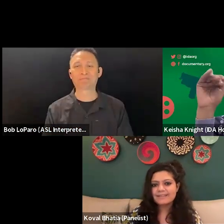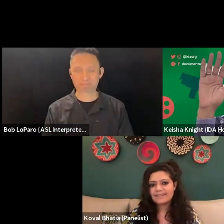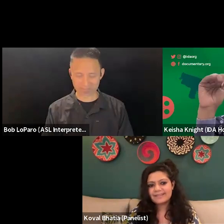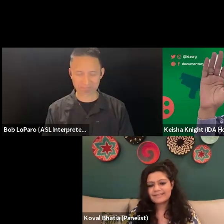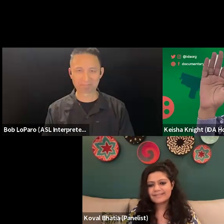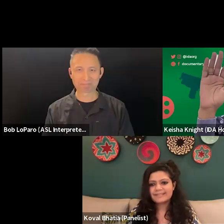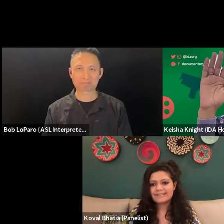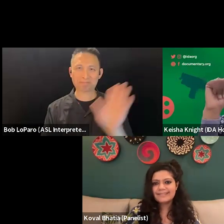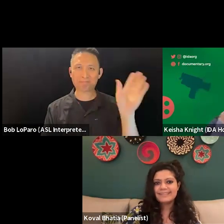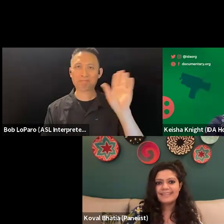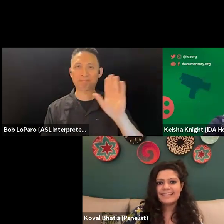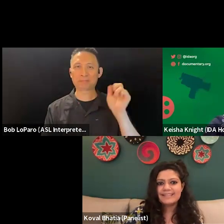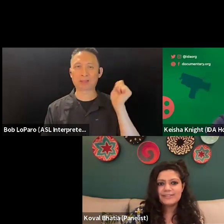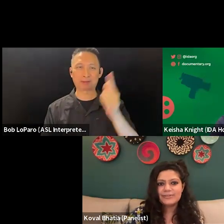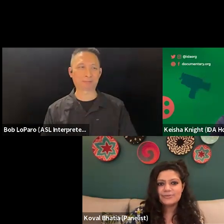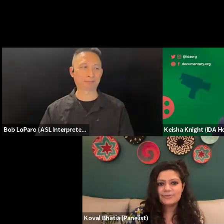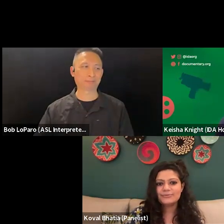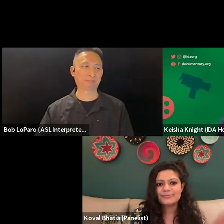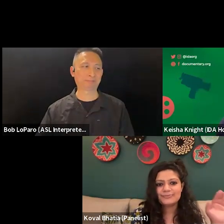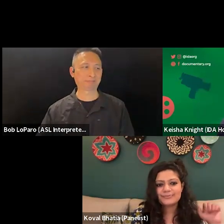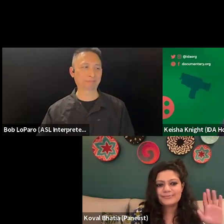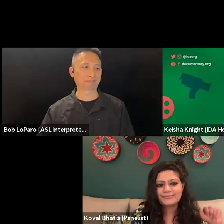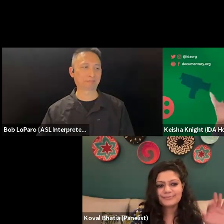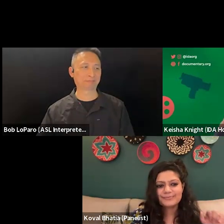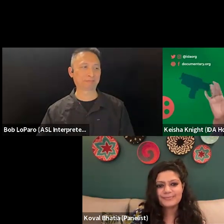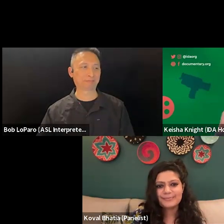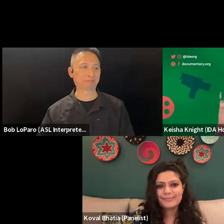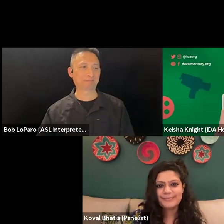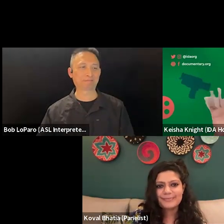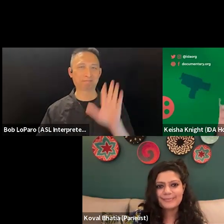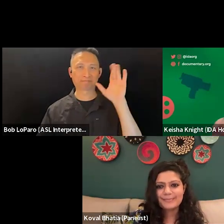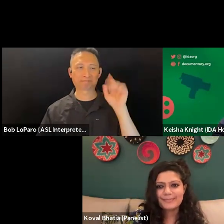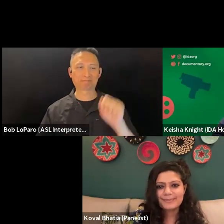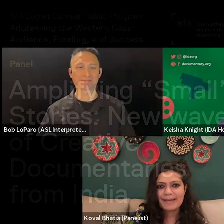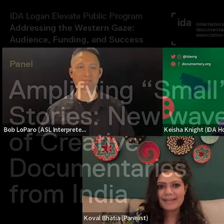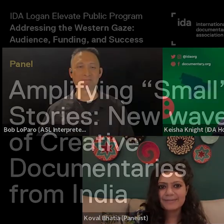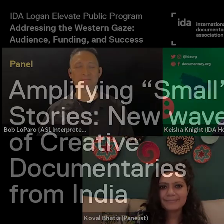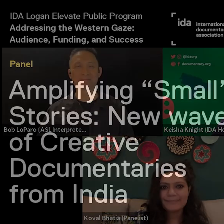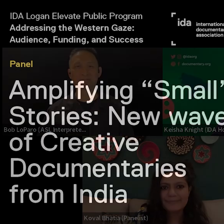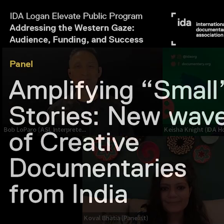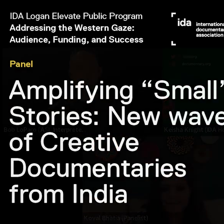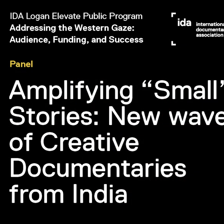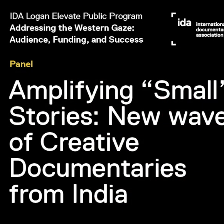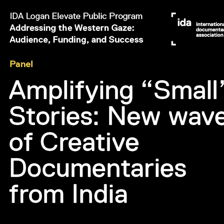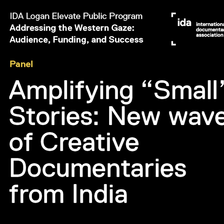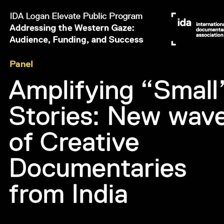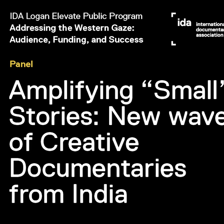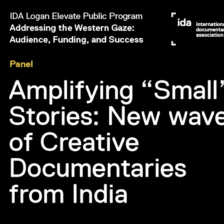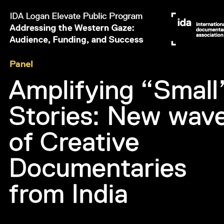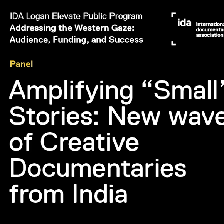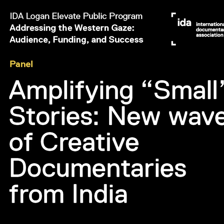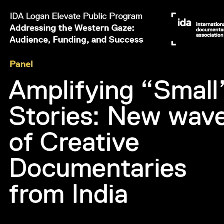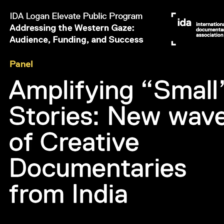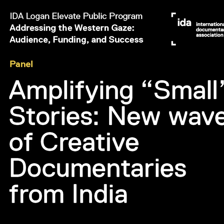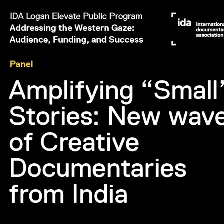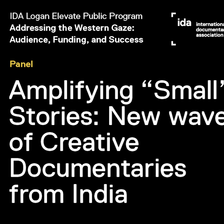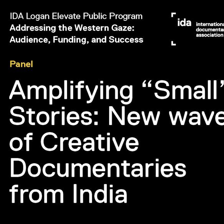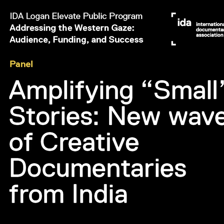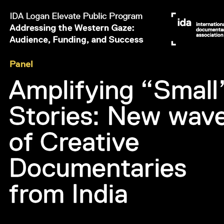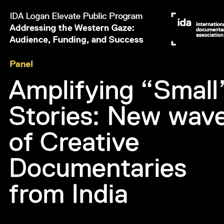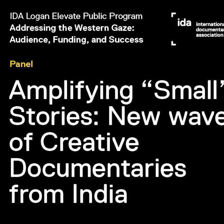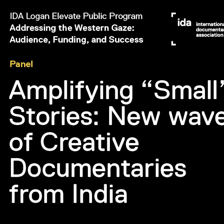sort of opaque film that is not enjoyable for what is pejoratively called general audiences. Obviously, these are very